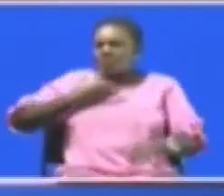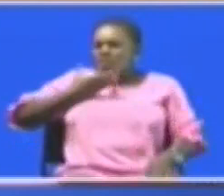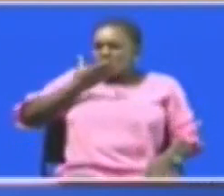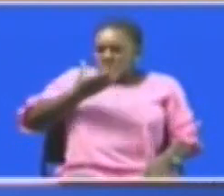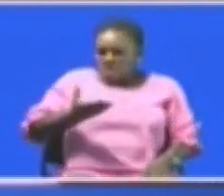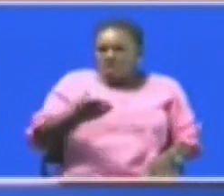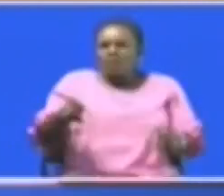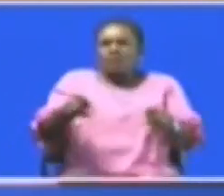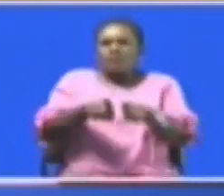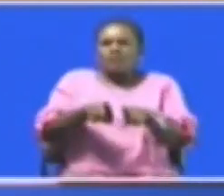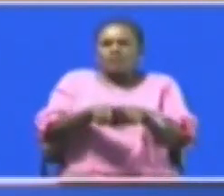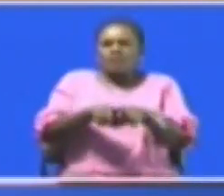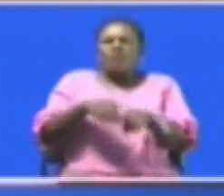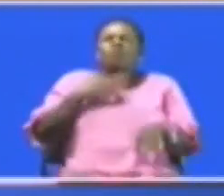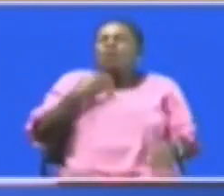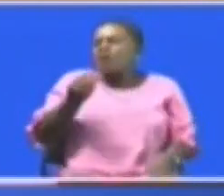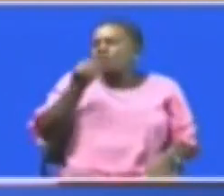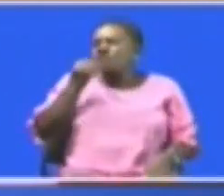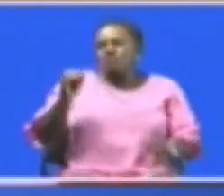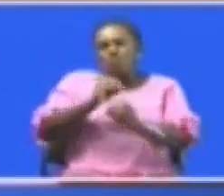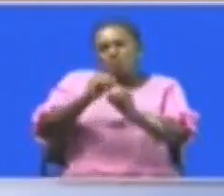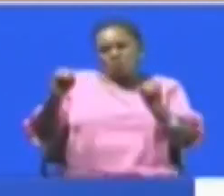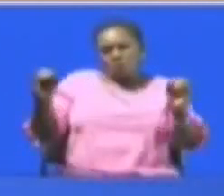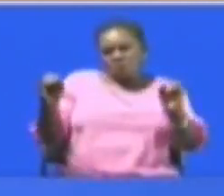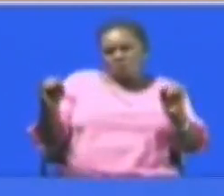natapika, sitaki kula,